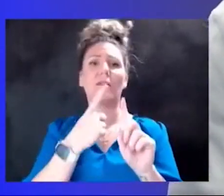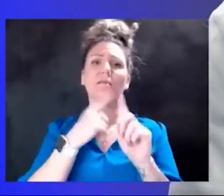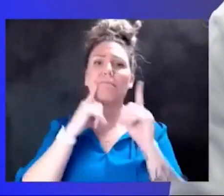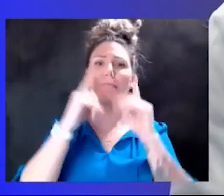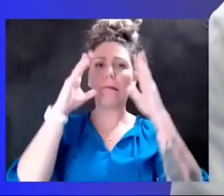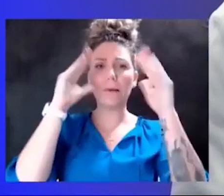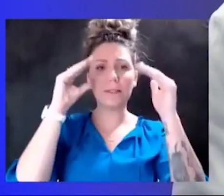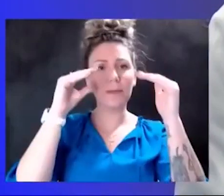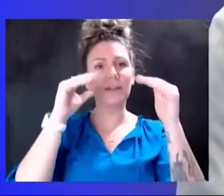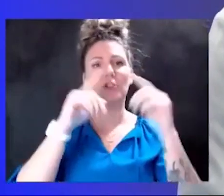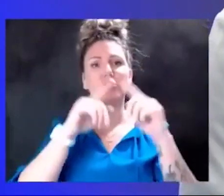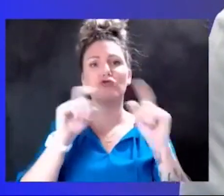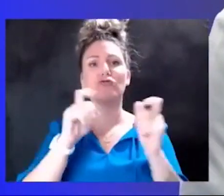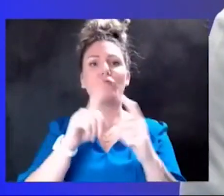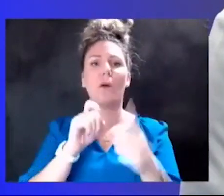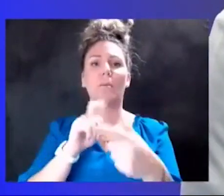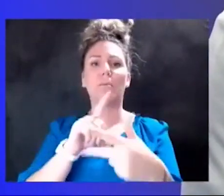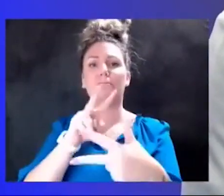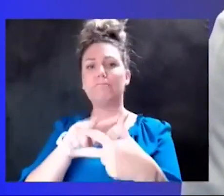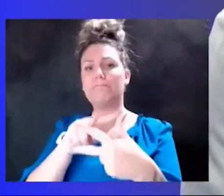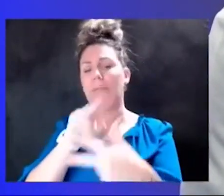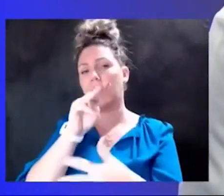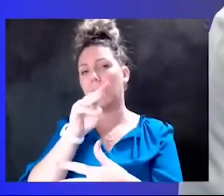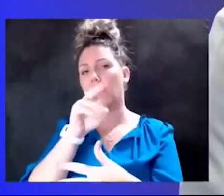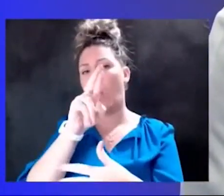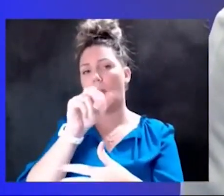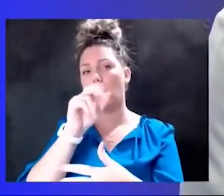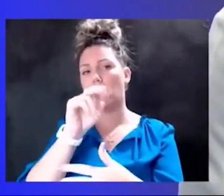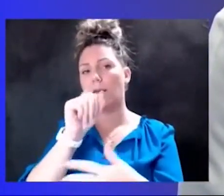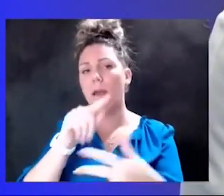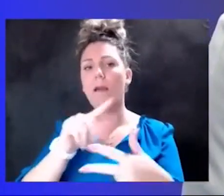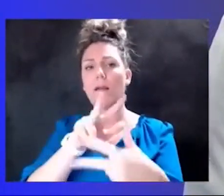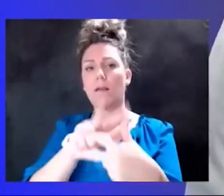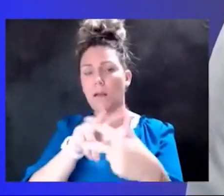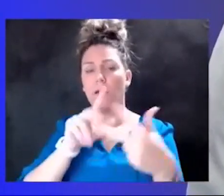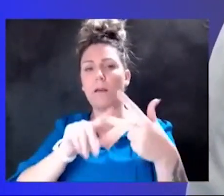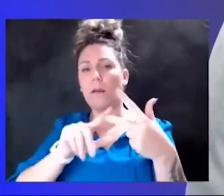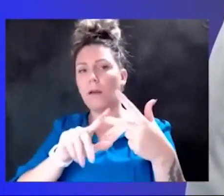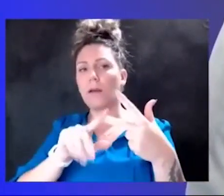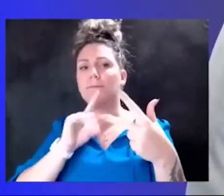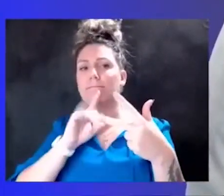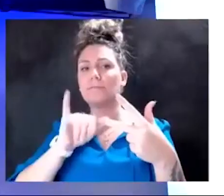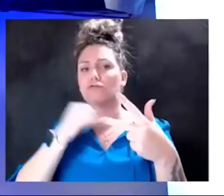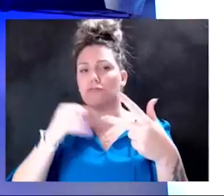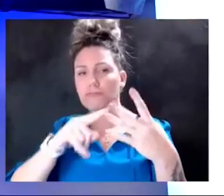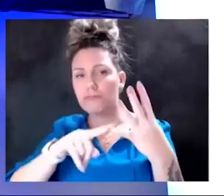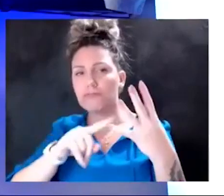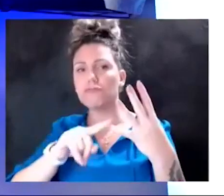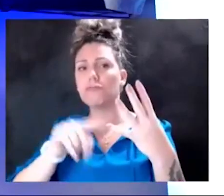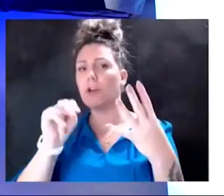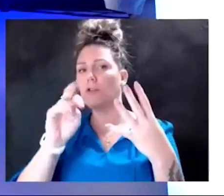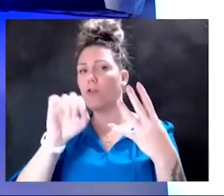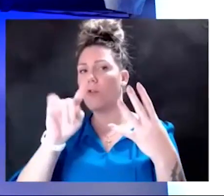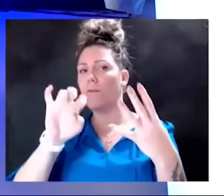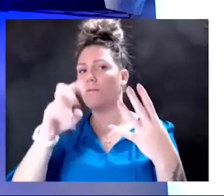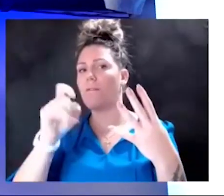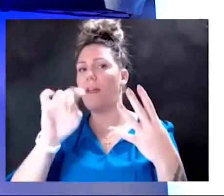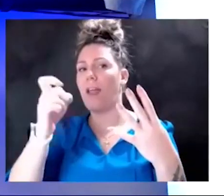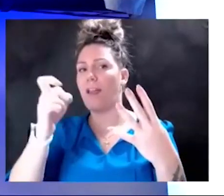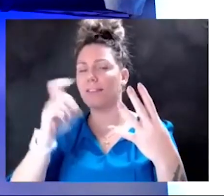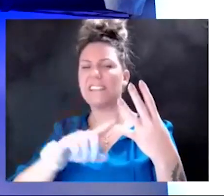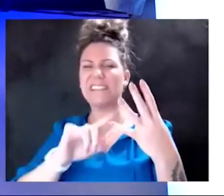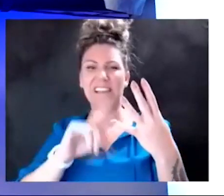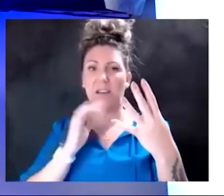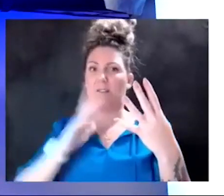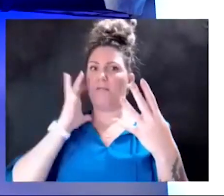by the mRNA vaccines. Initially, the CDC or FDA said we want something just with 50% efficacy. Think about the back in those days. And now we're like, oh,